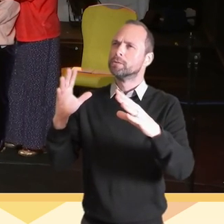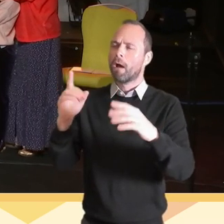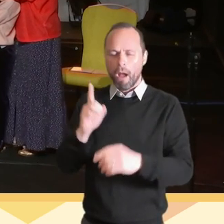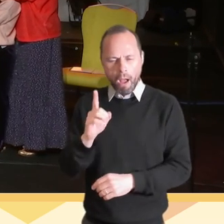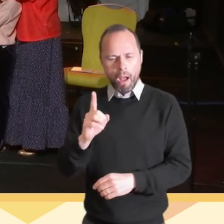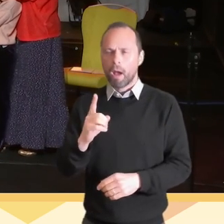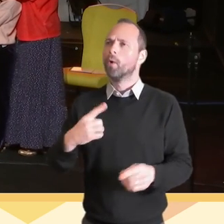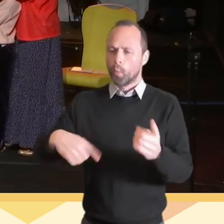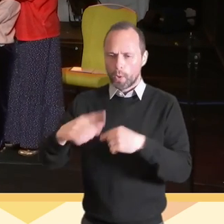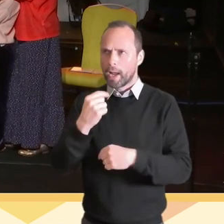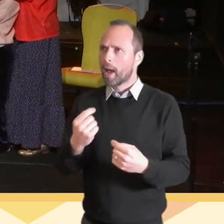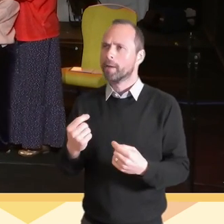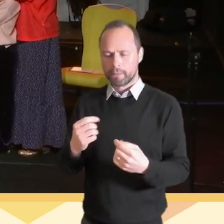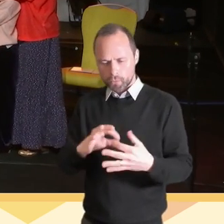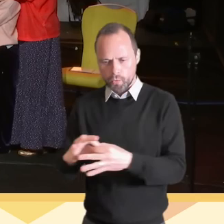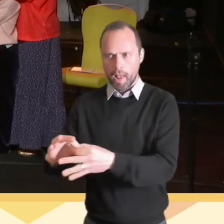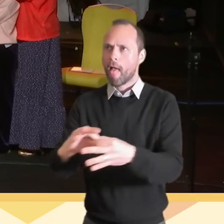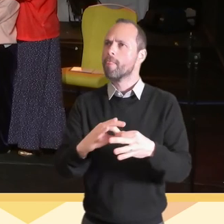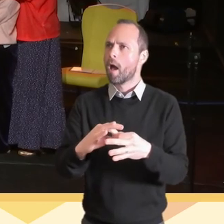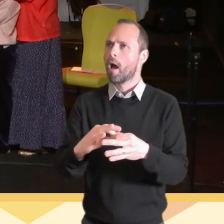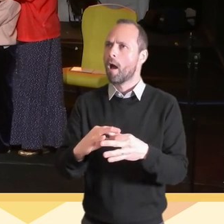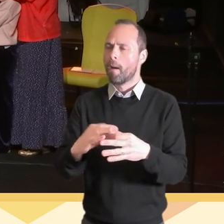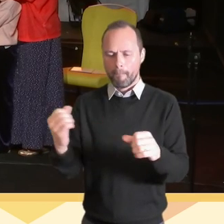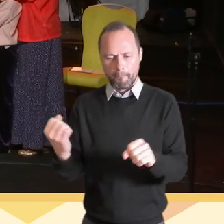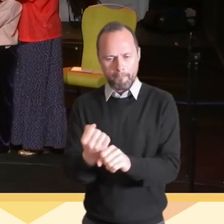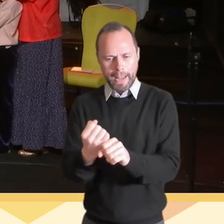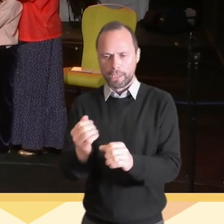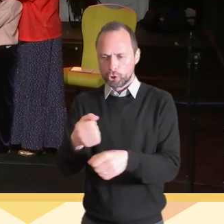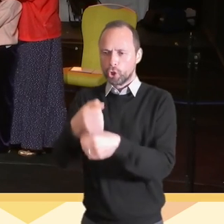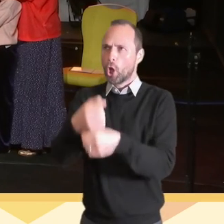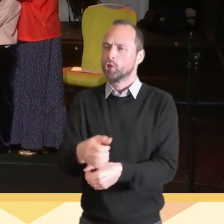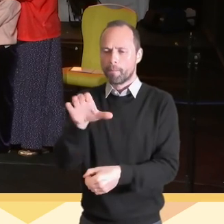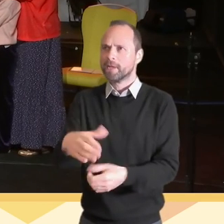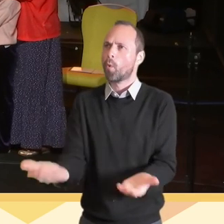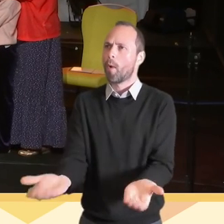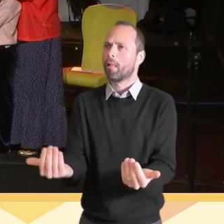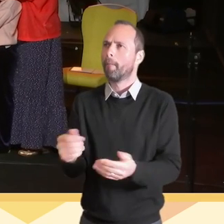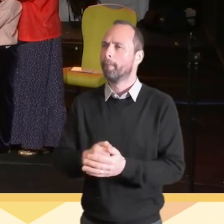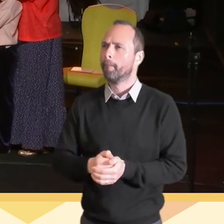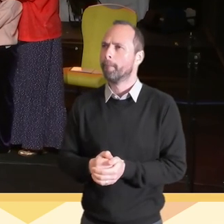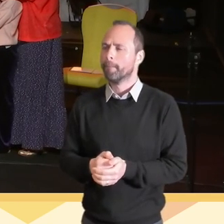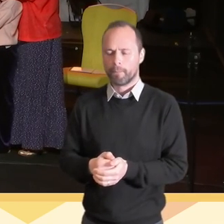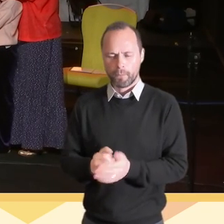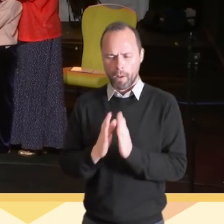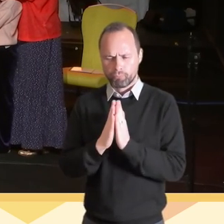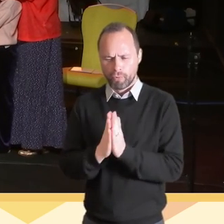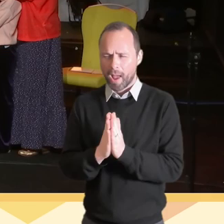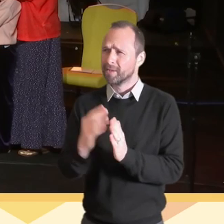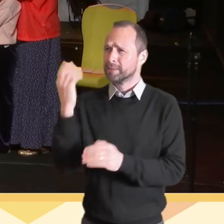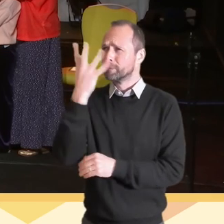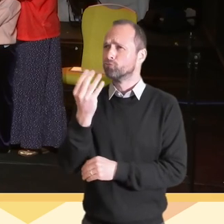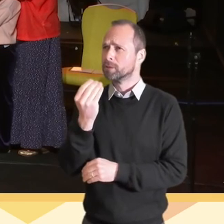your Spirit build a bigger table. We pray that your Spirit will rest upon